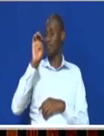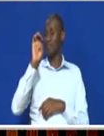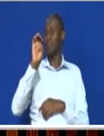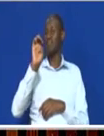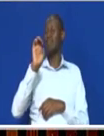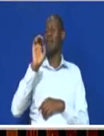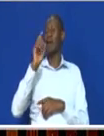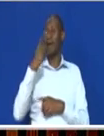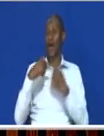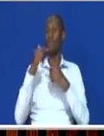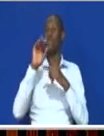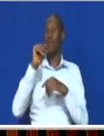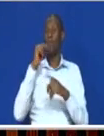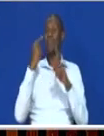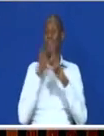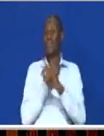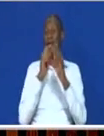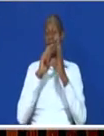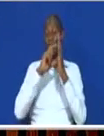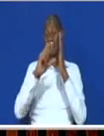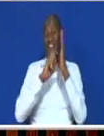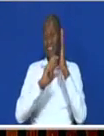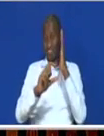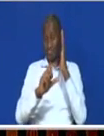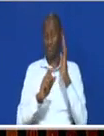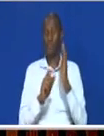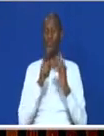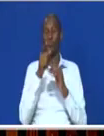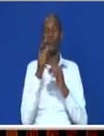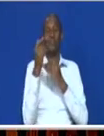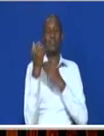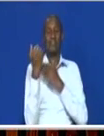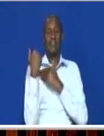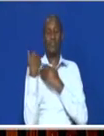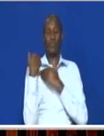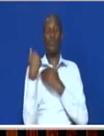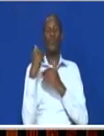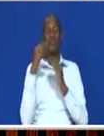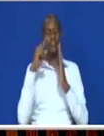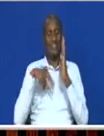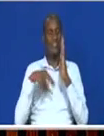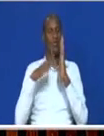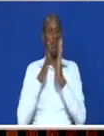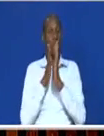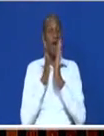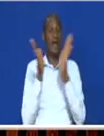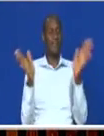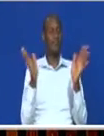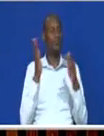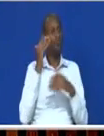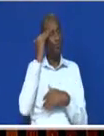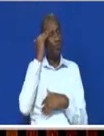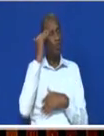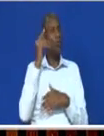different passages. So it is upon you that to read and read widely. You never know